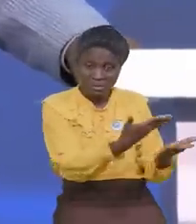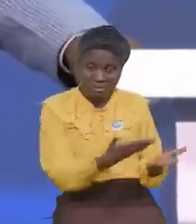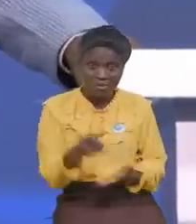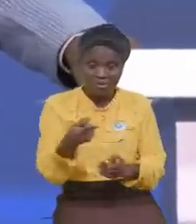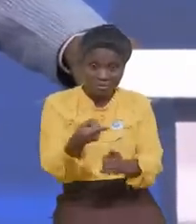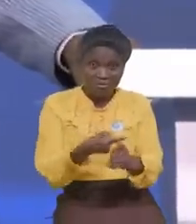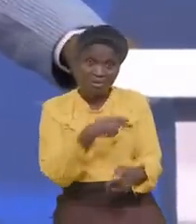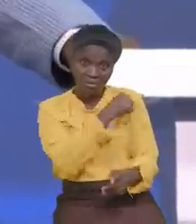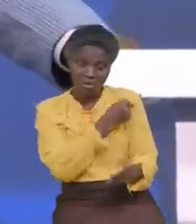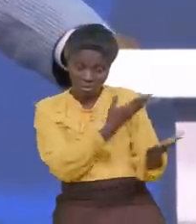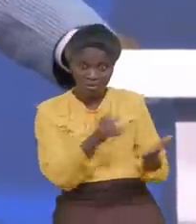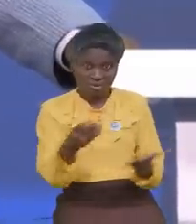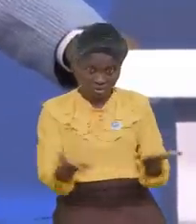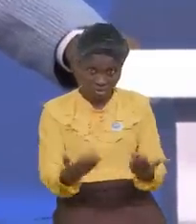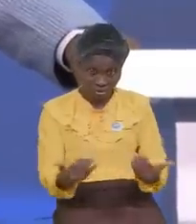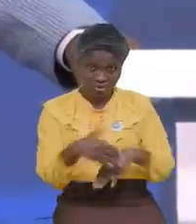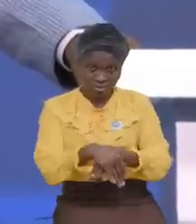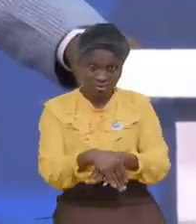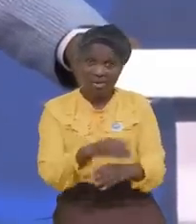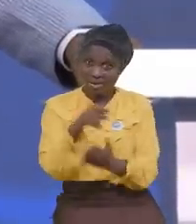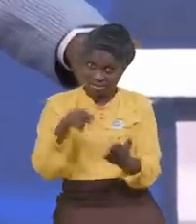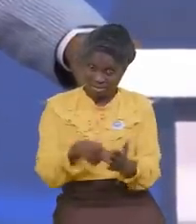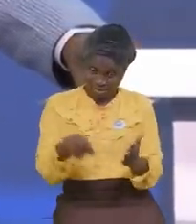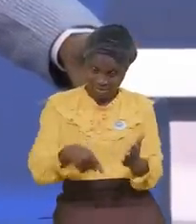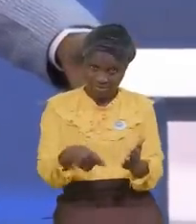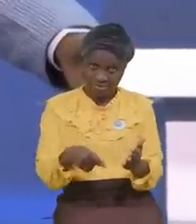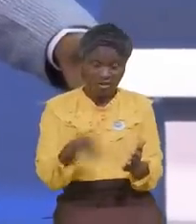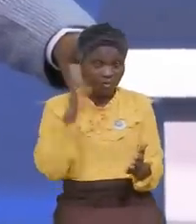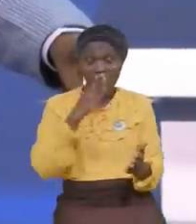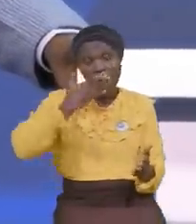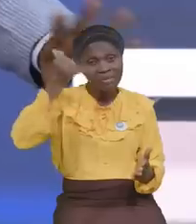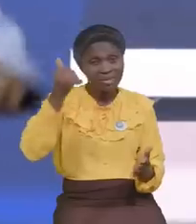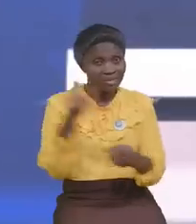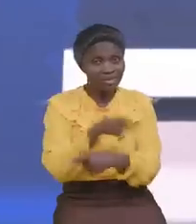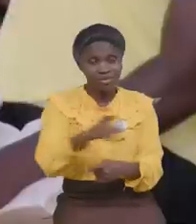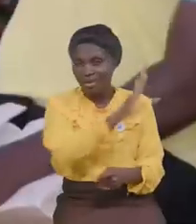here tonight, this is going to be the best day you ever